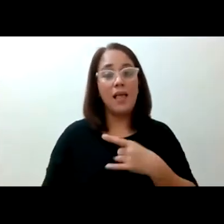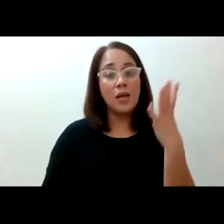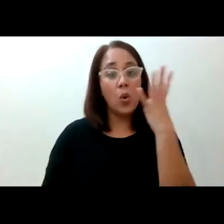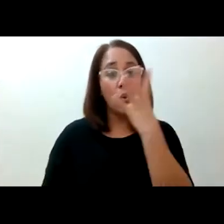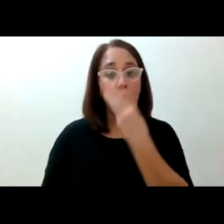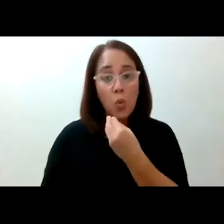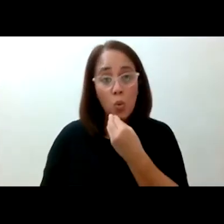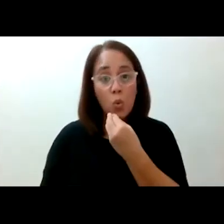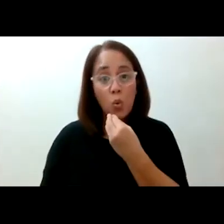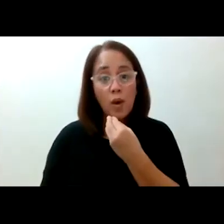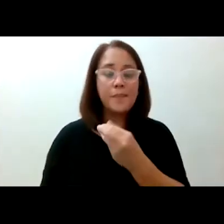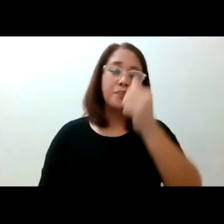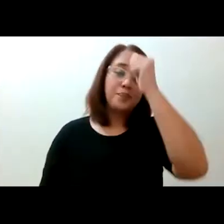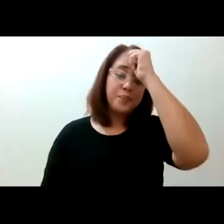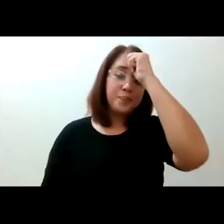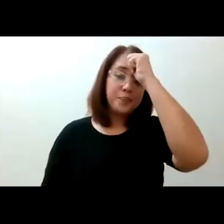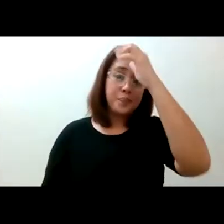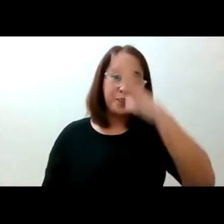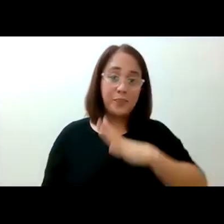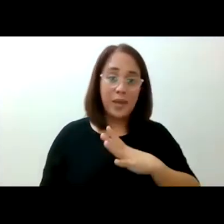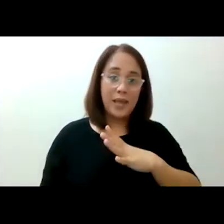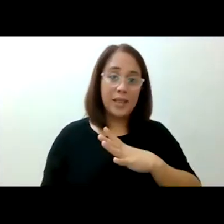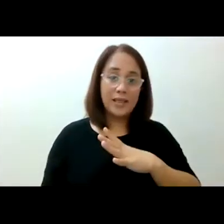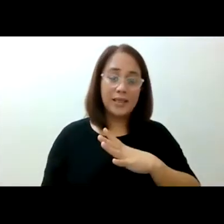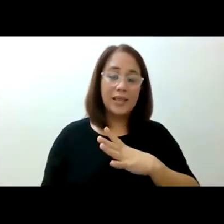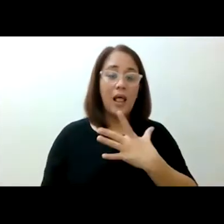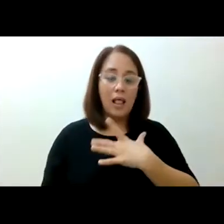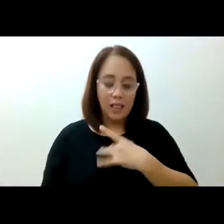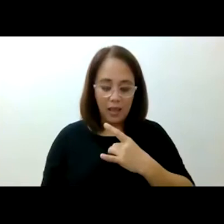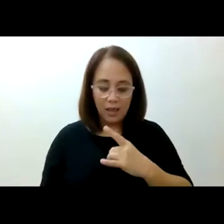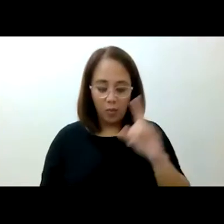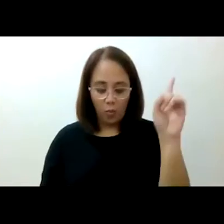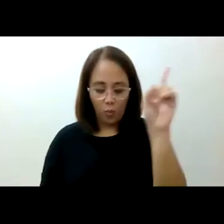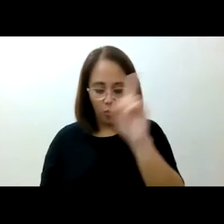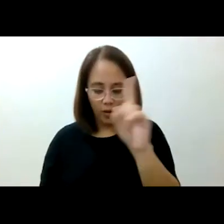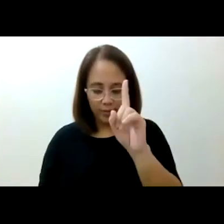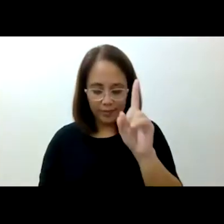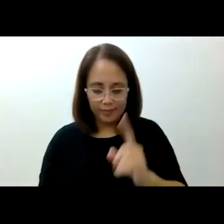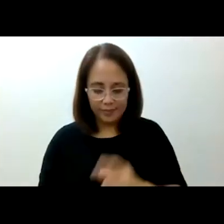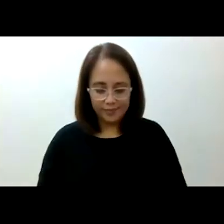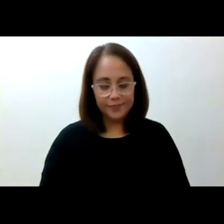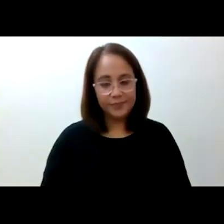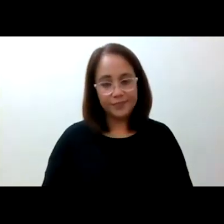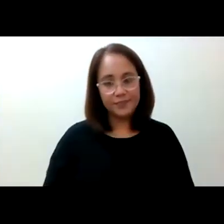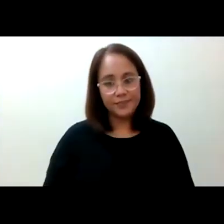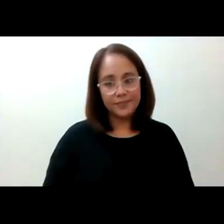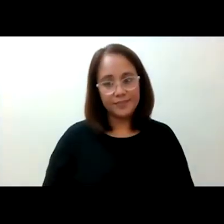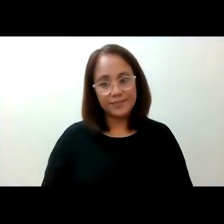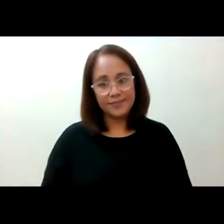Man, like what? The end of the sentence.